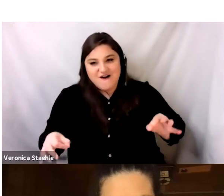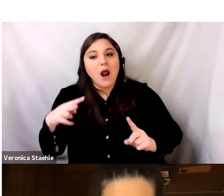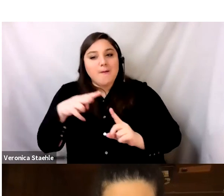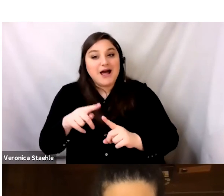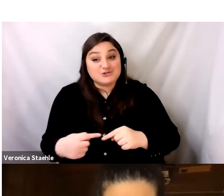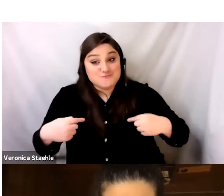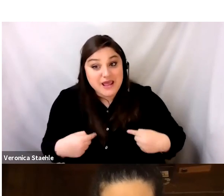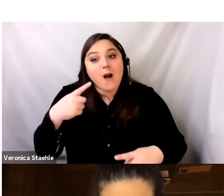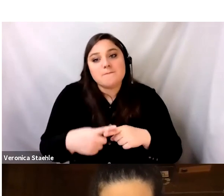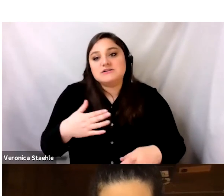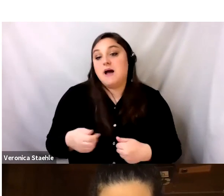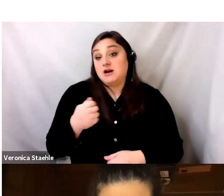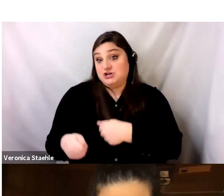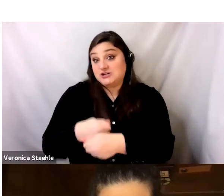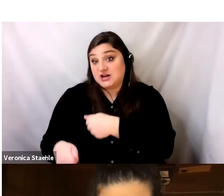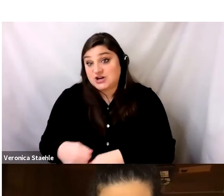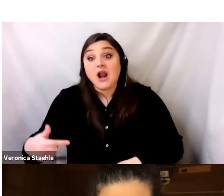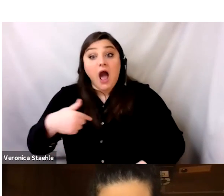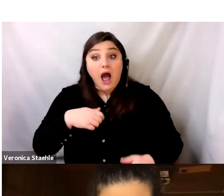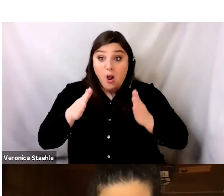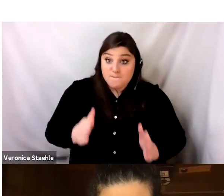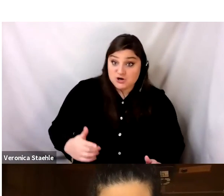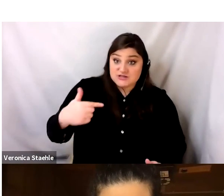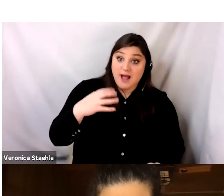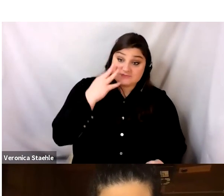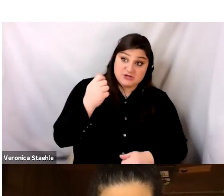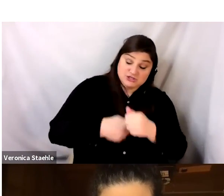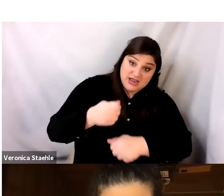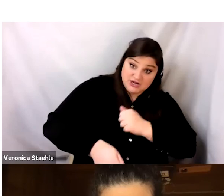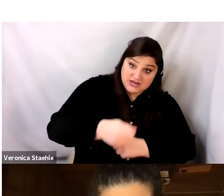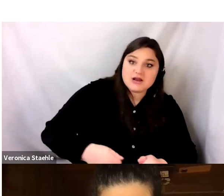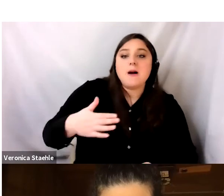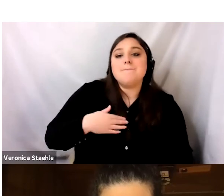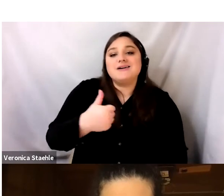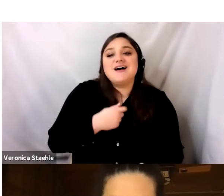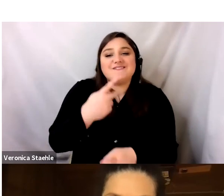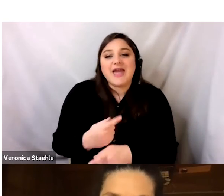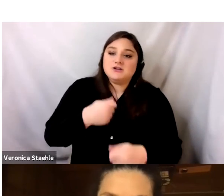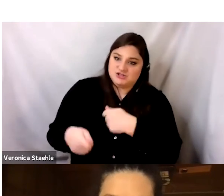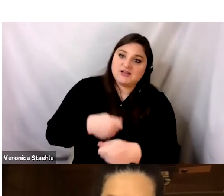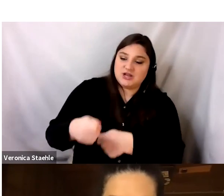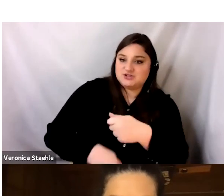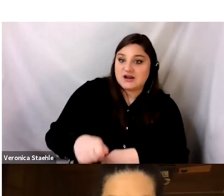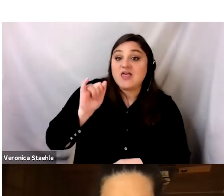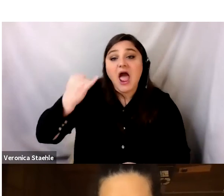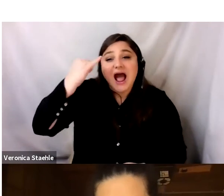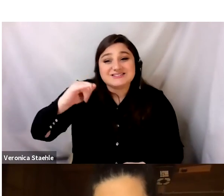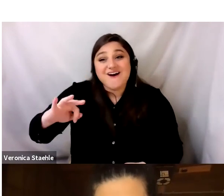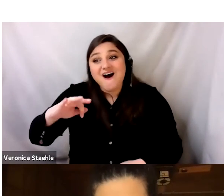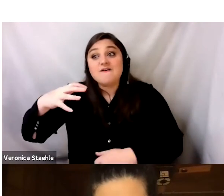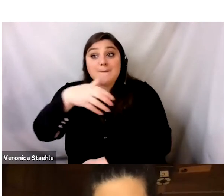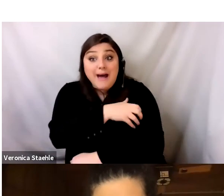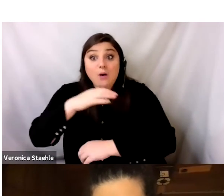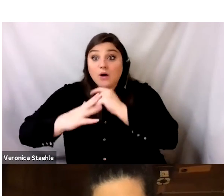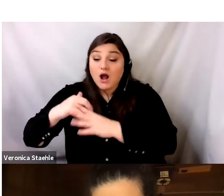as I continually change over time. And so actually dismantling power constructs for my life is